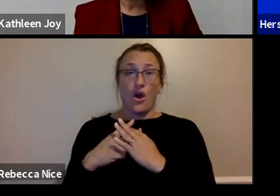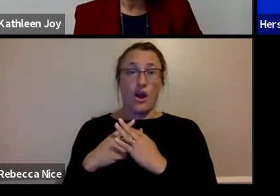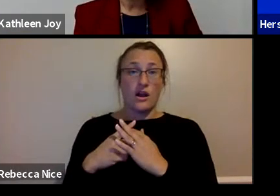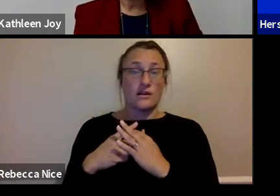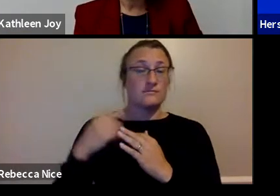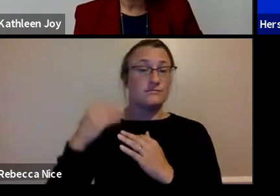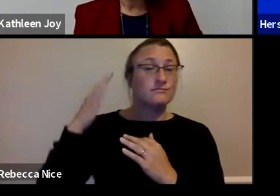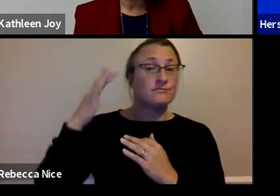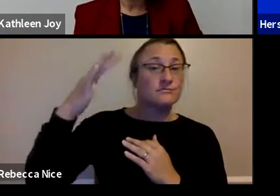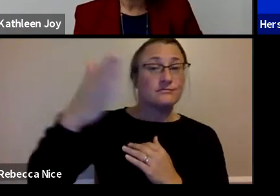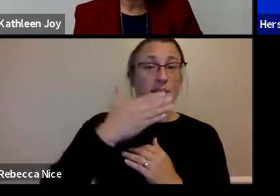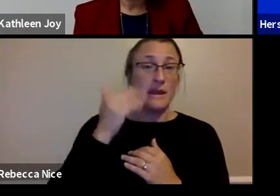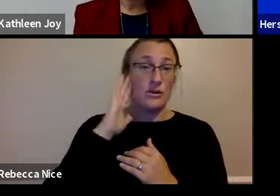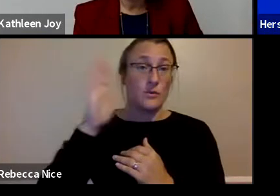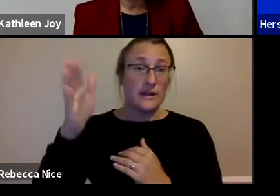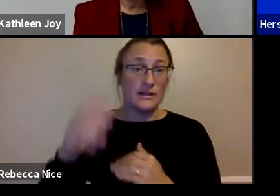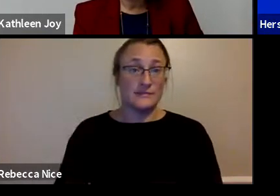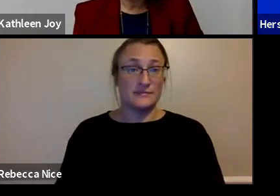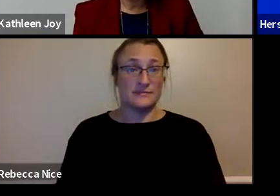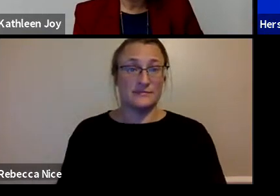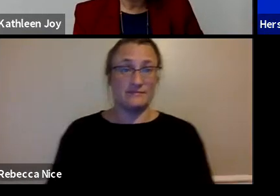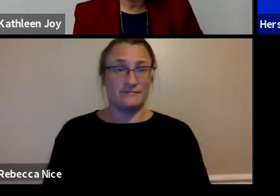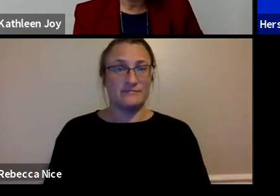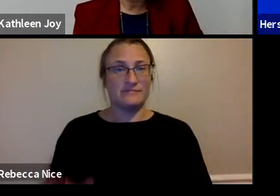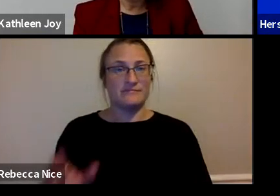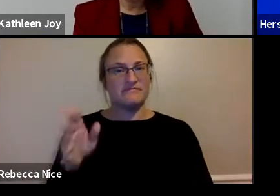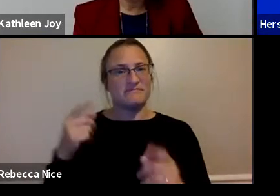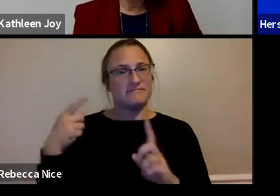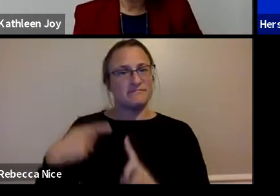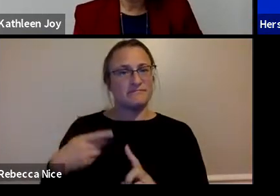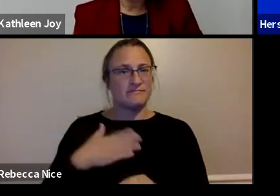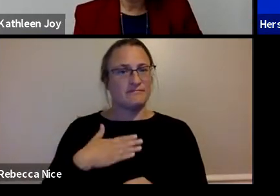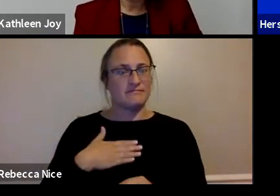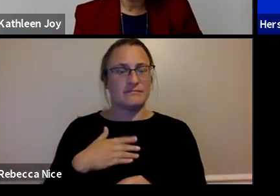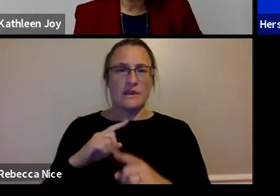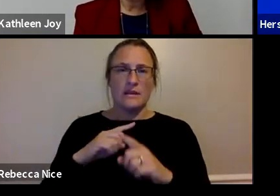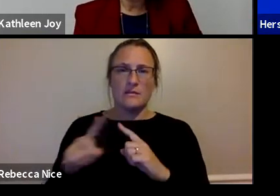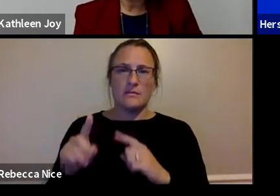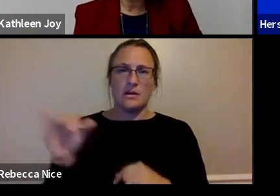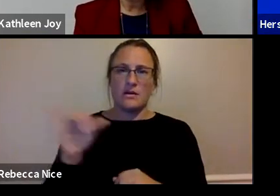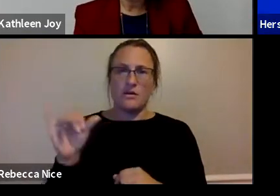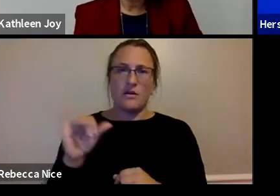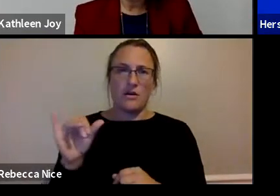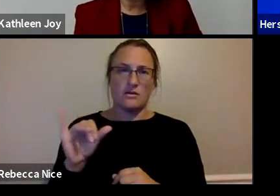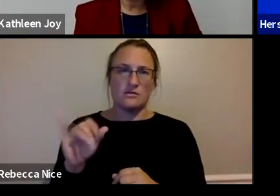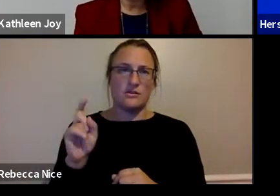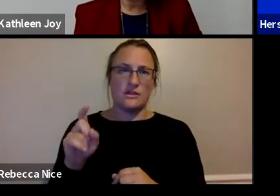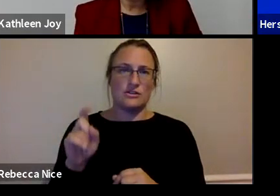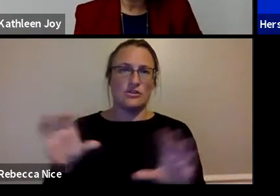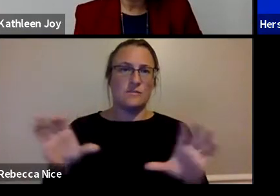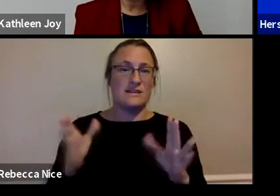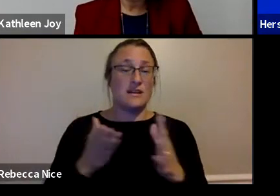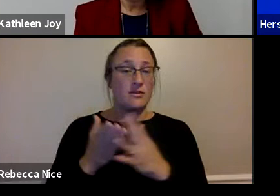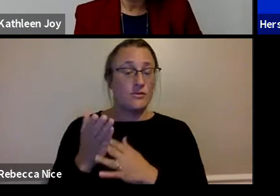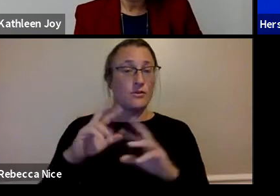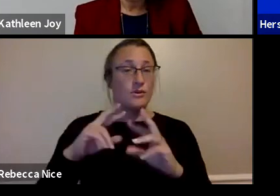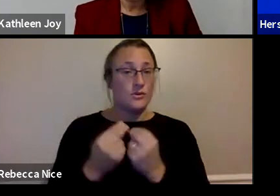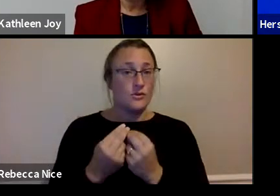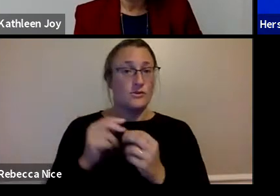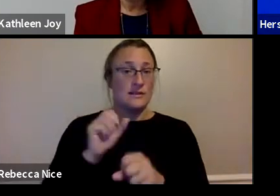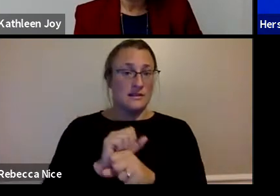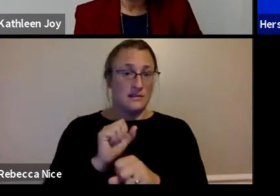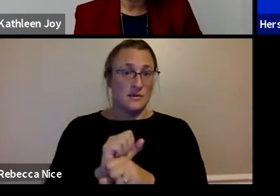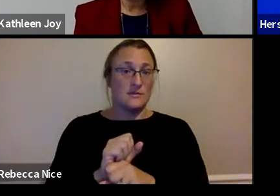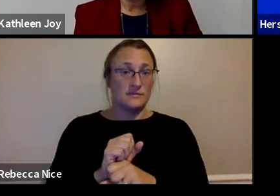things to come as well. And that's basically what I have to say. I think that it should be also done through union labor as